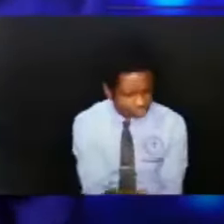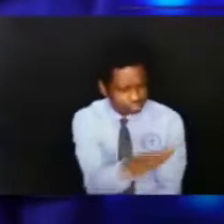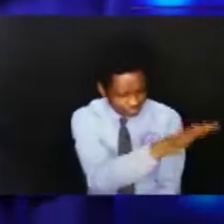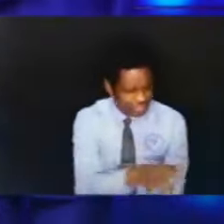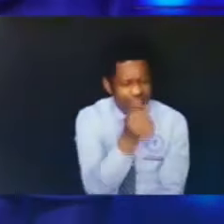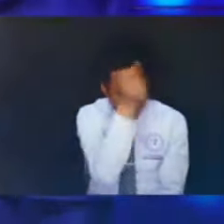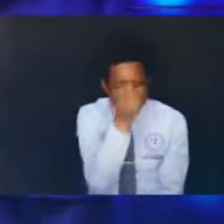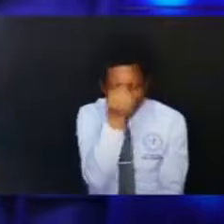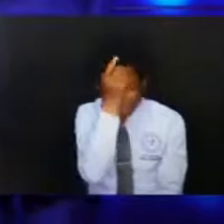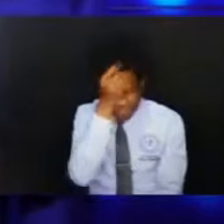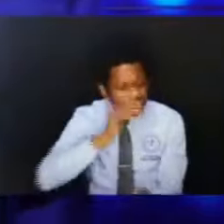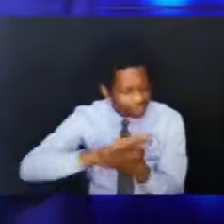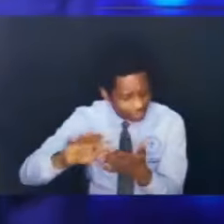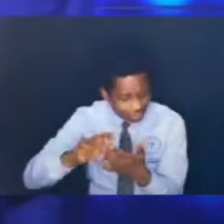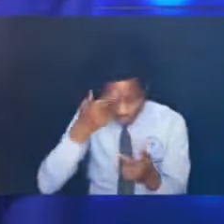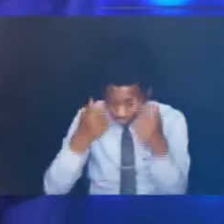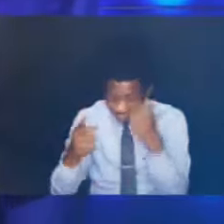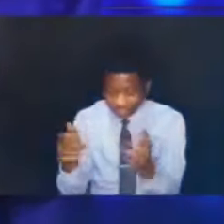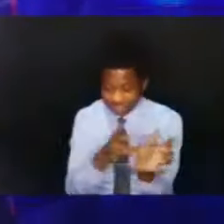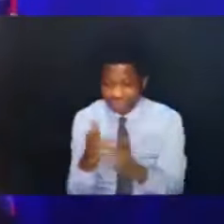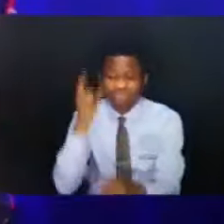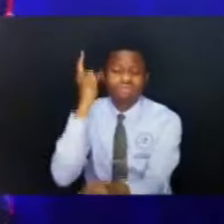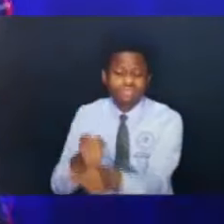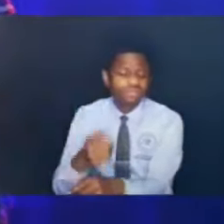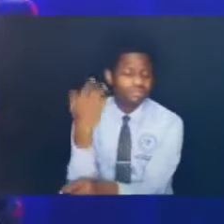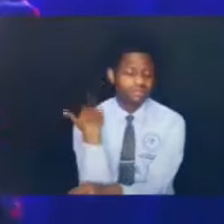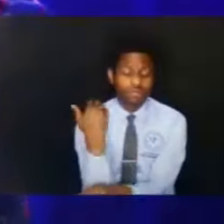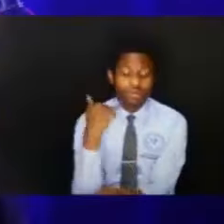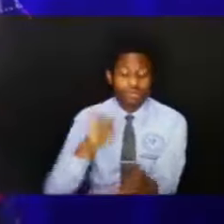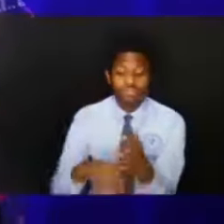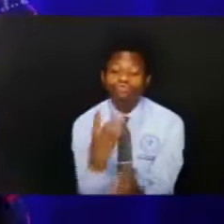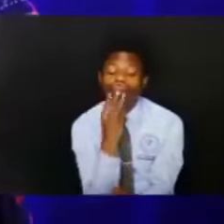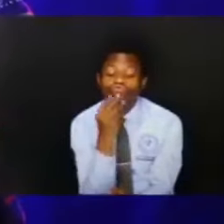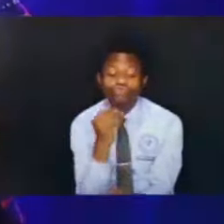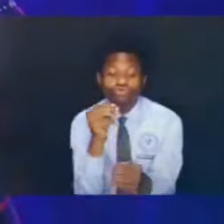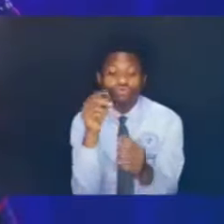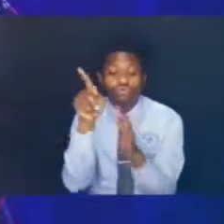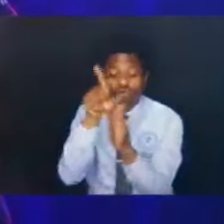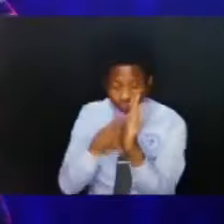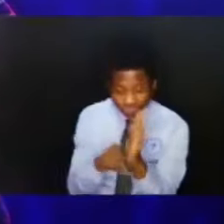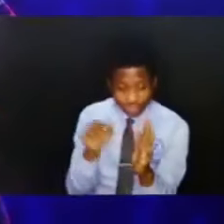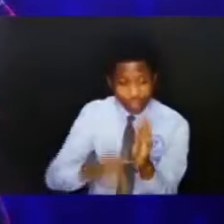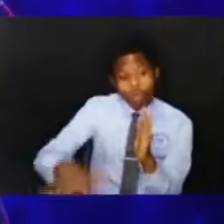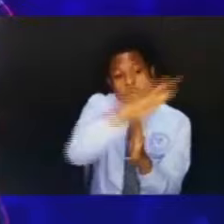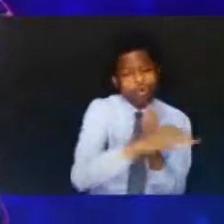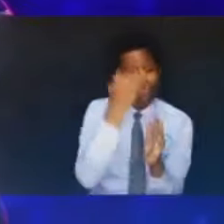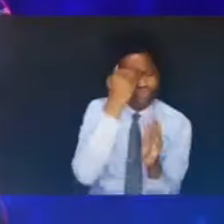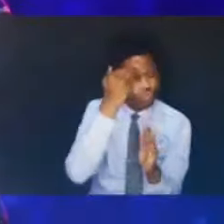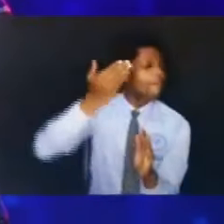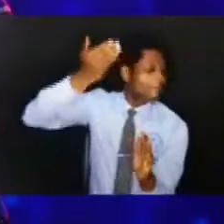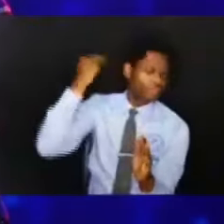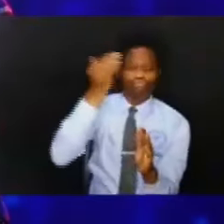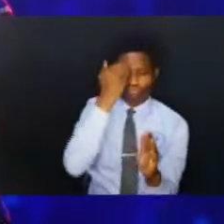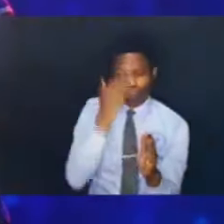them of the Jewish principle which they all knew very well. Na okai kai won Yudafo won sise ya na